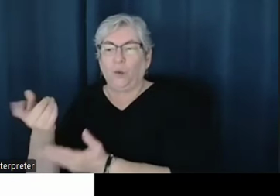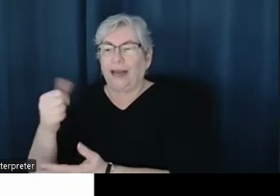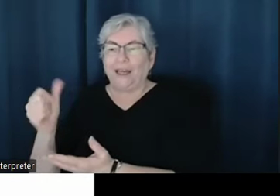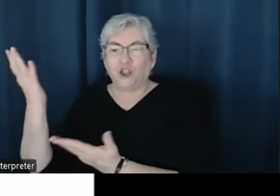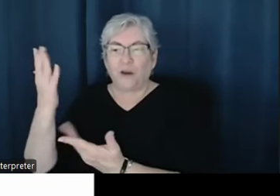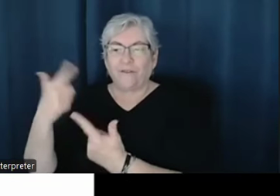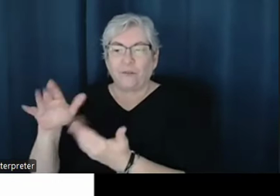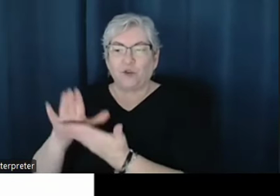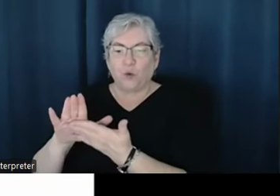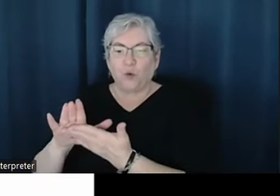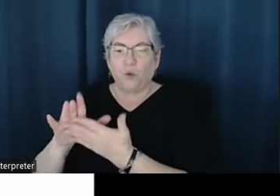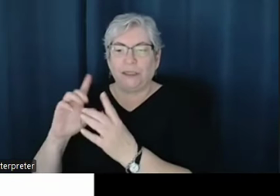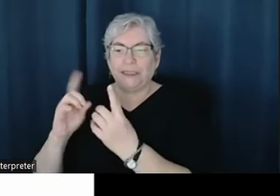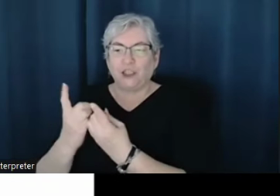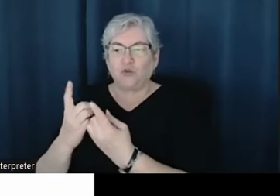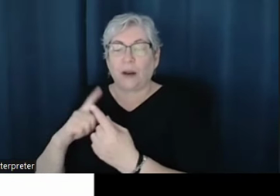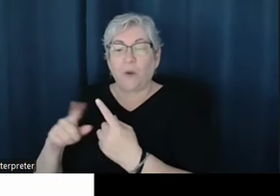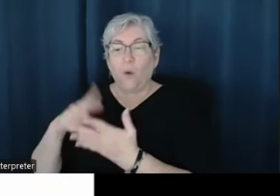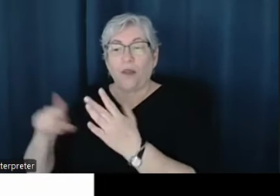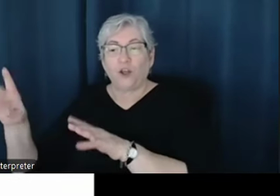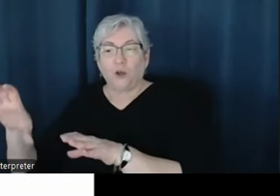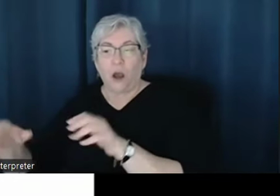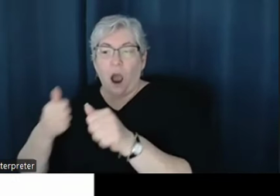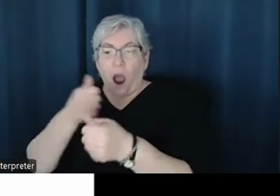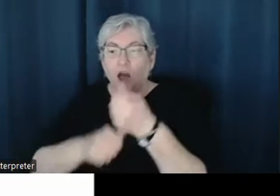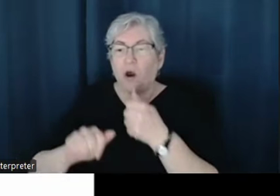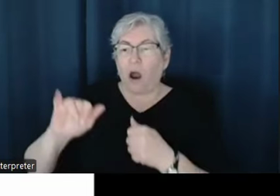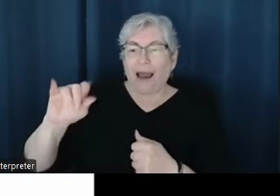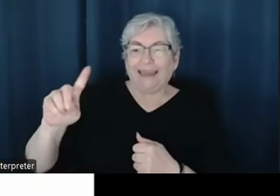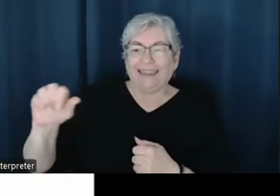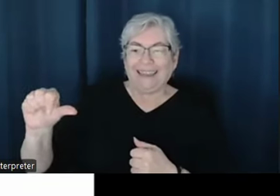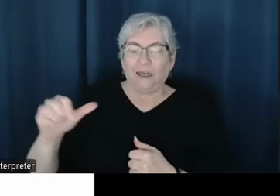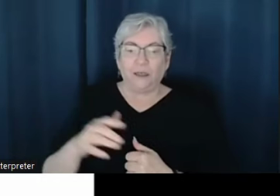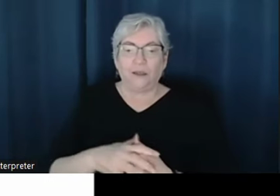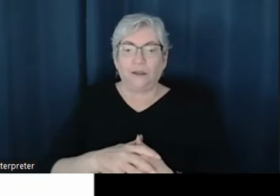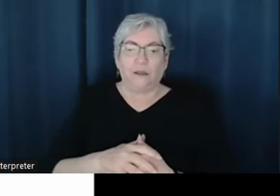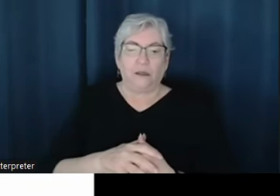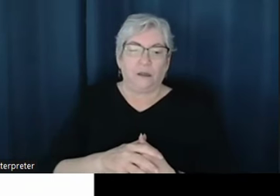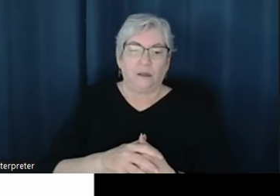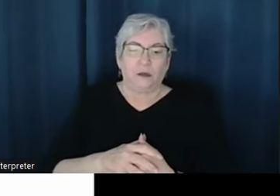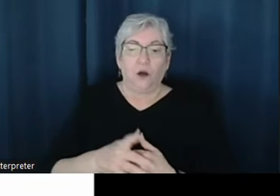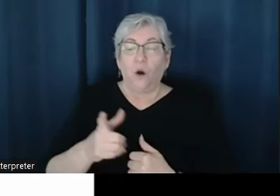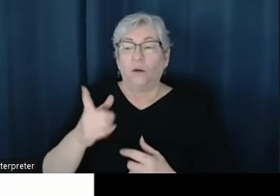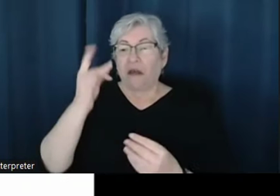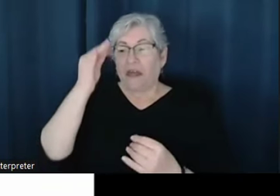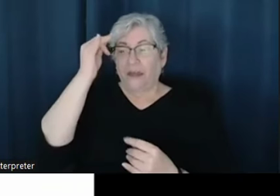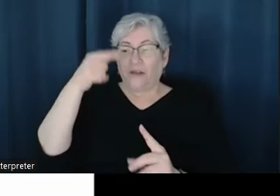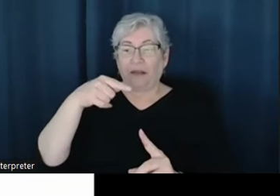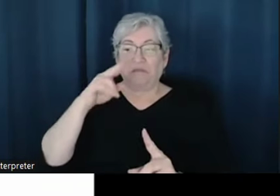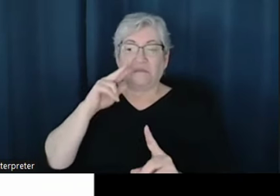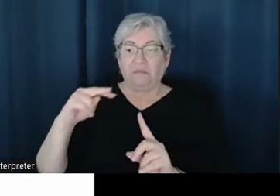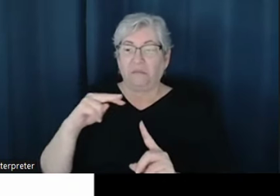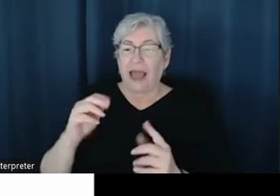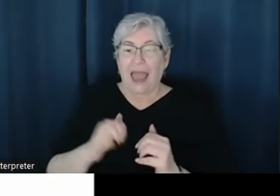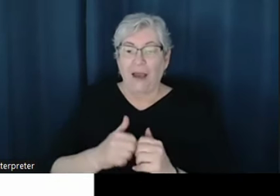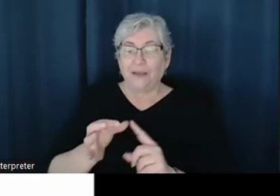school district of what they're supposed to be doing under IDEA. So if you want to think of it this way, kind of like the